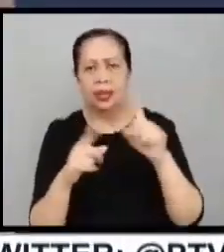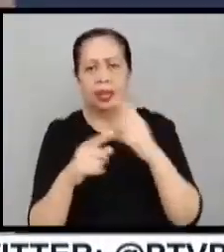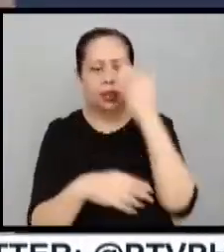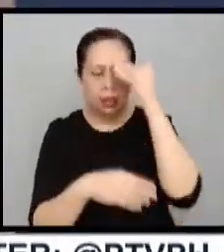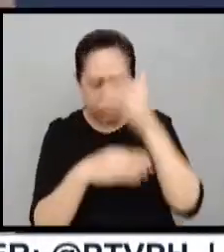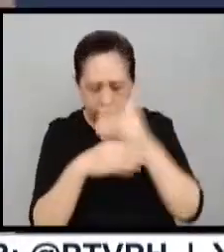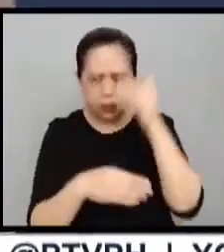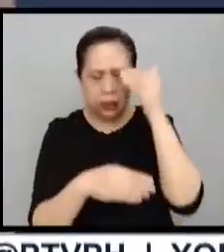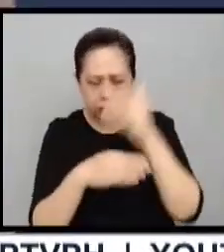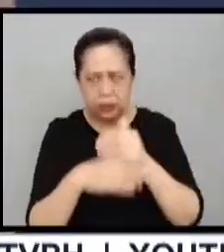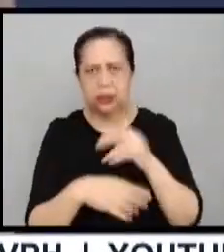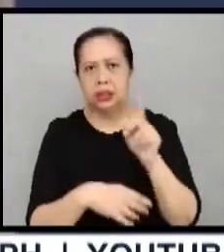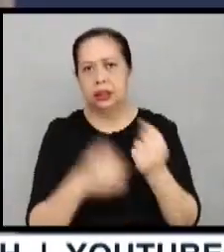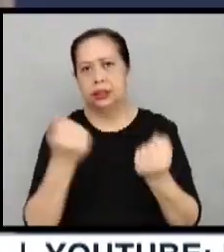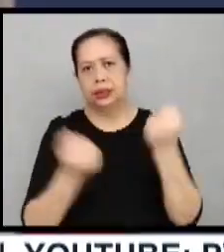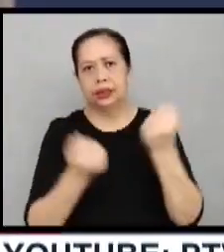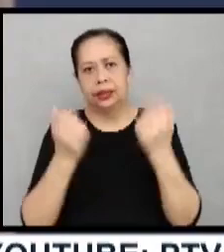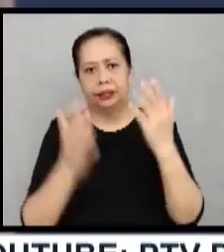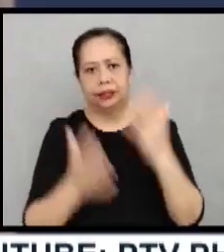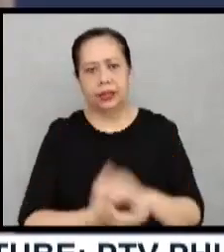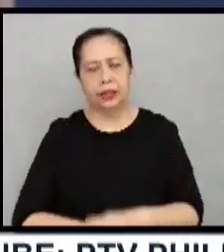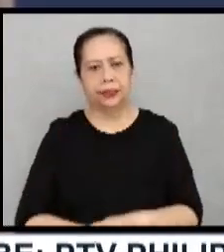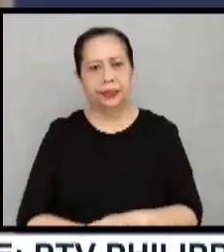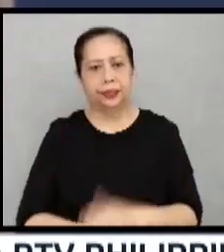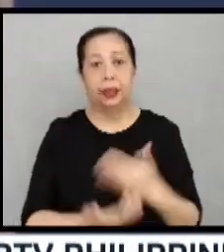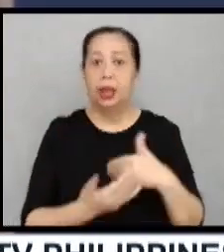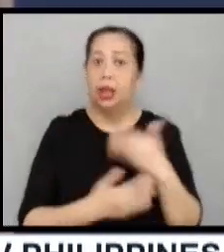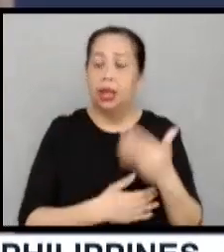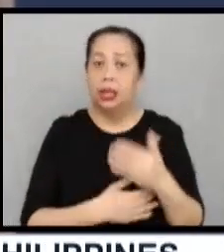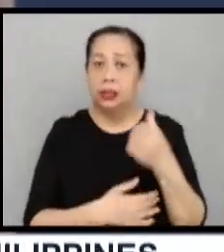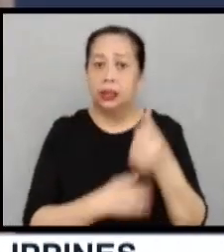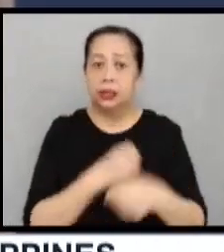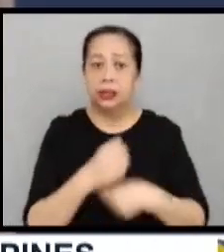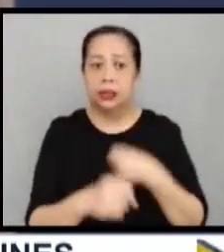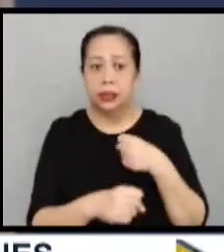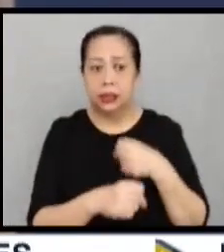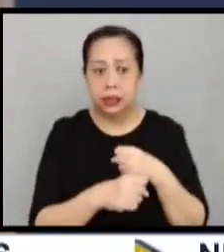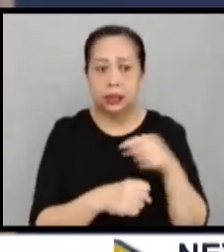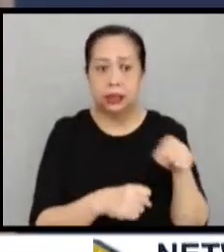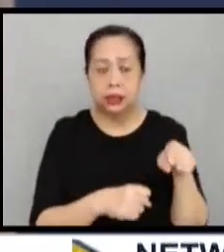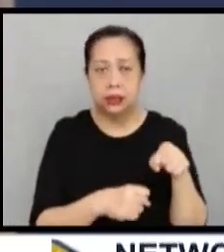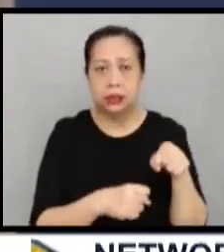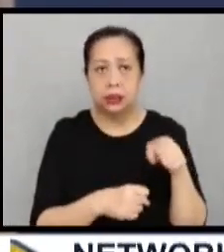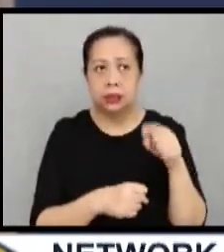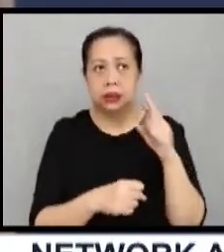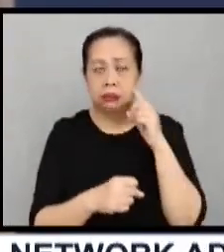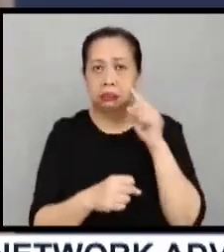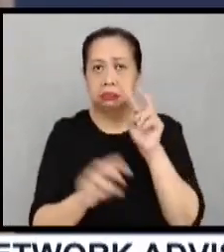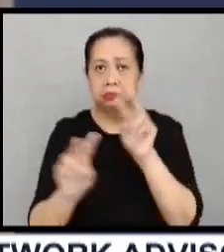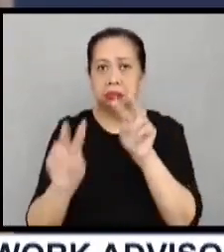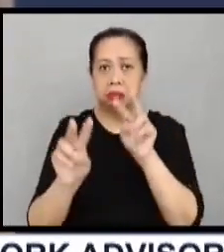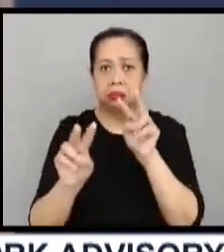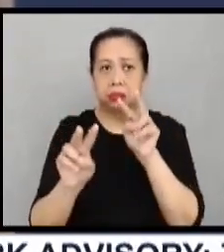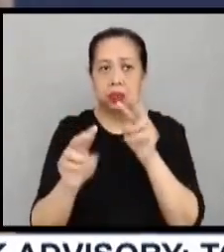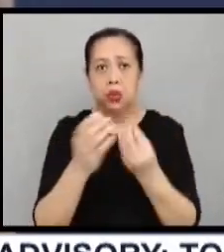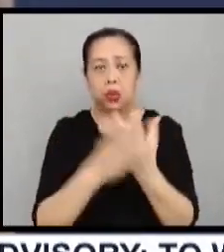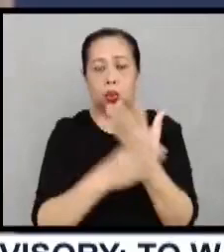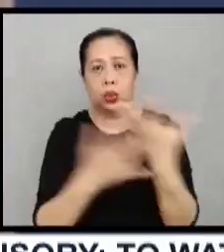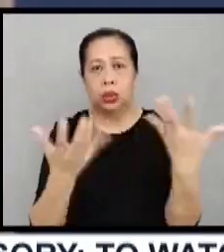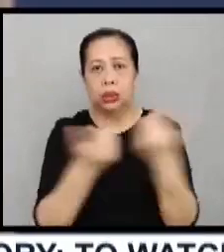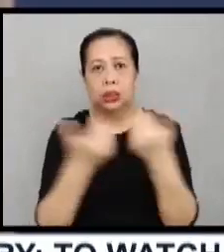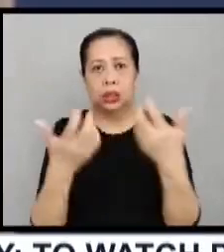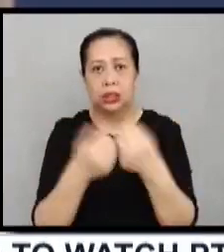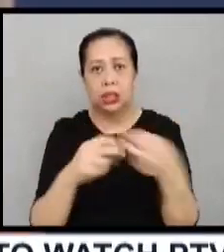tsuper. We know that in the next 10 years, and this is forecast, that road crashes will cause an